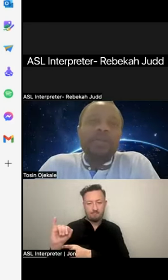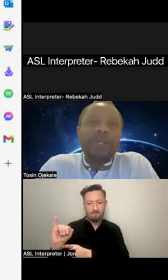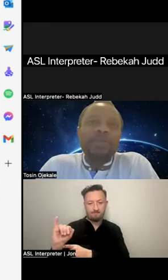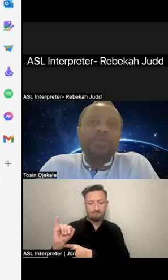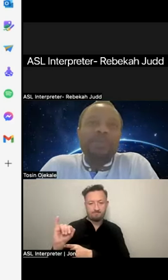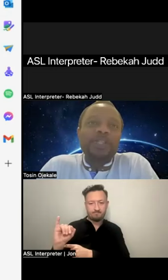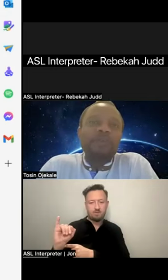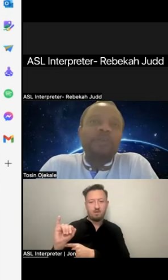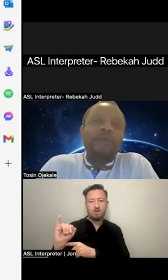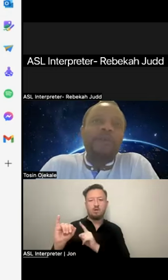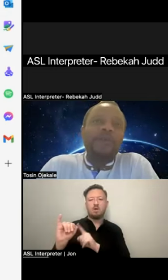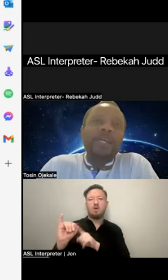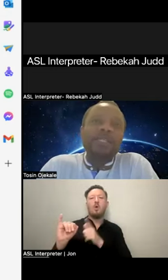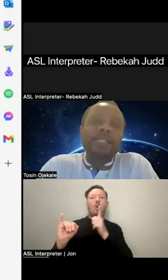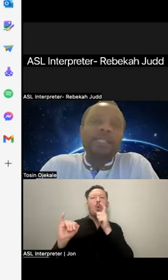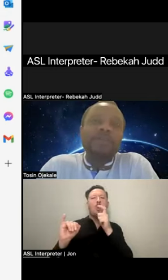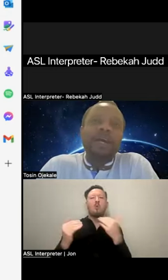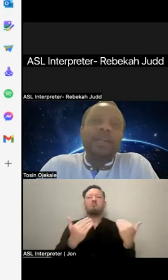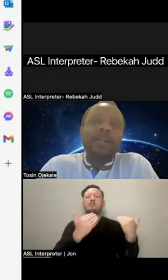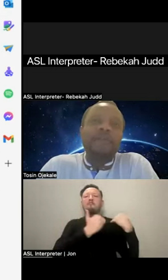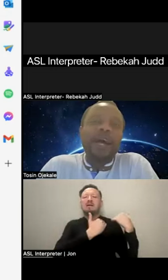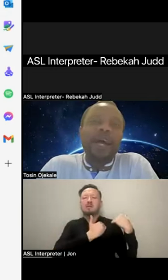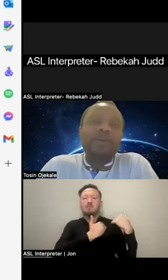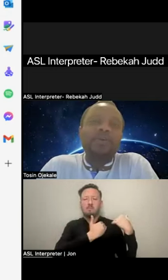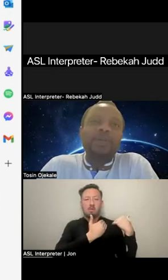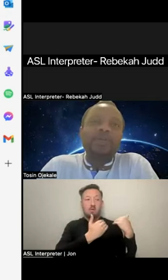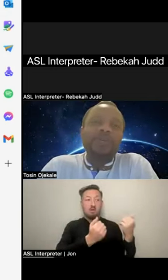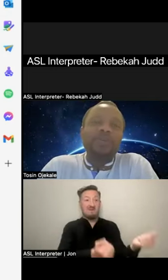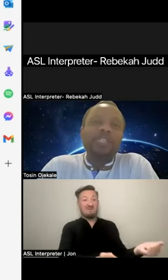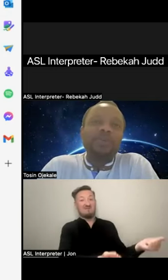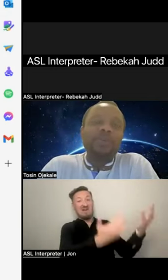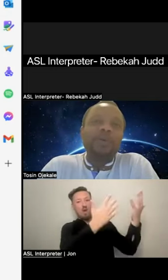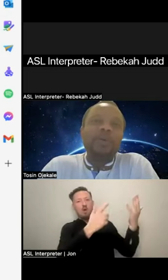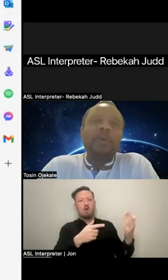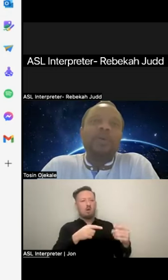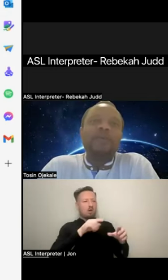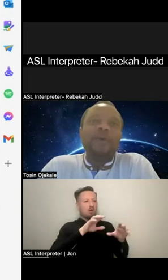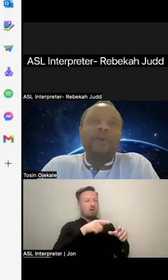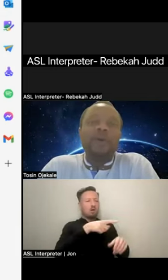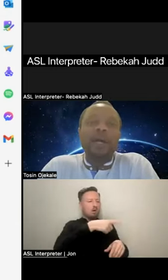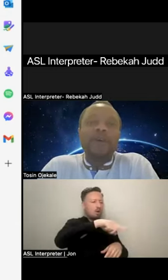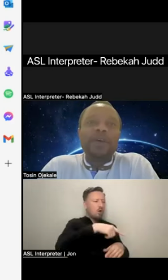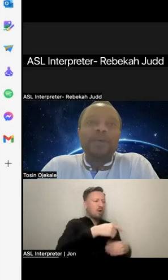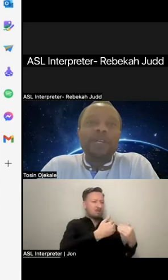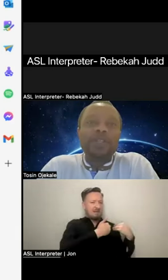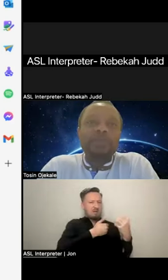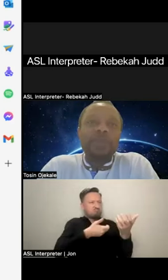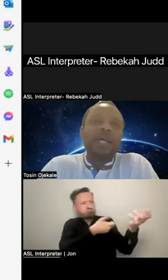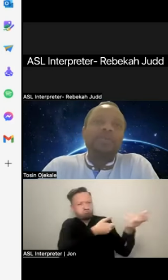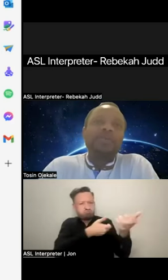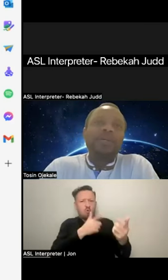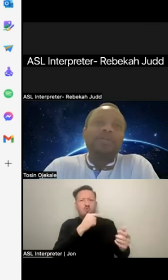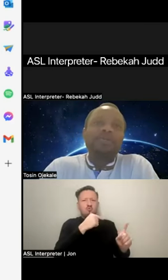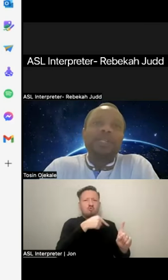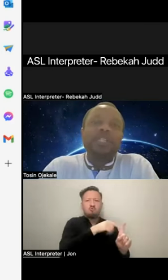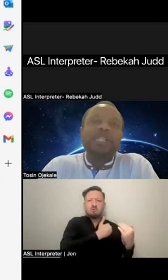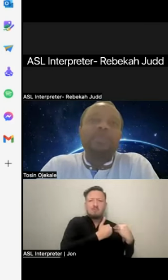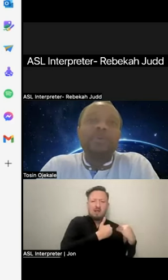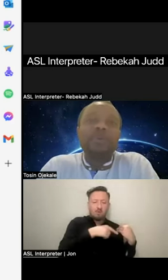meaning who are those responsible for fighting the fire? Who are those responsible for evacuation plan? Who are